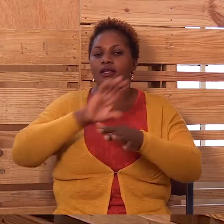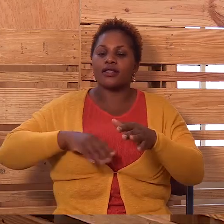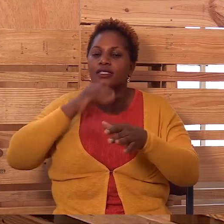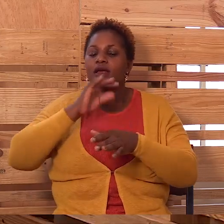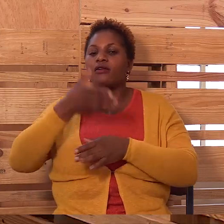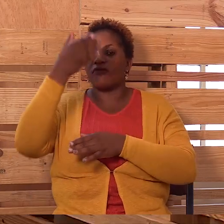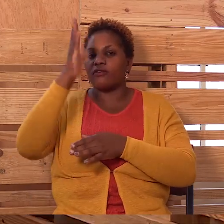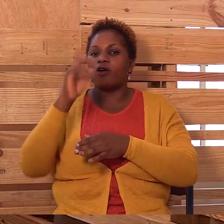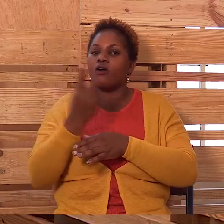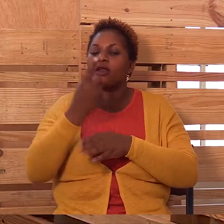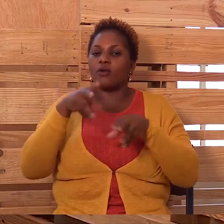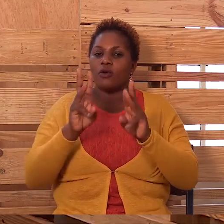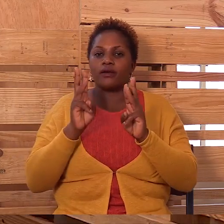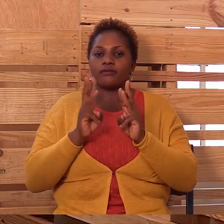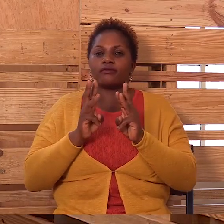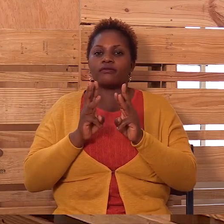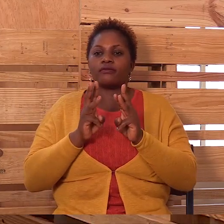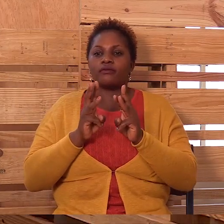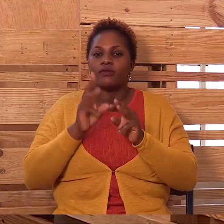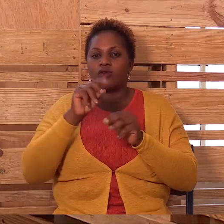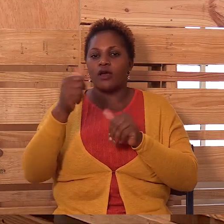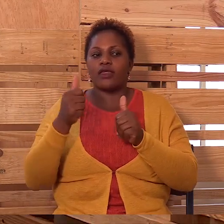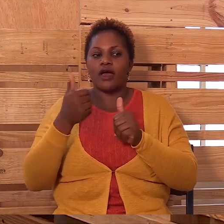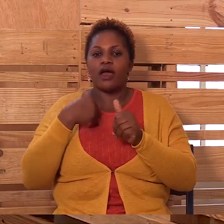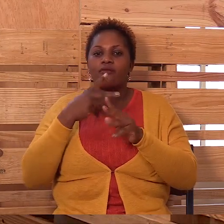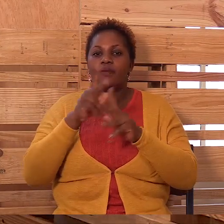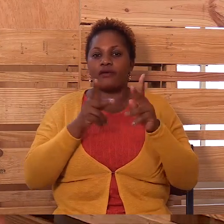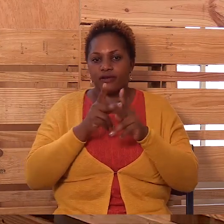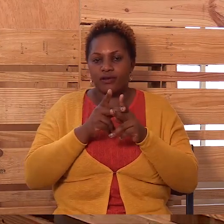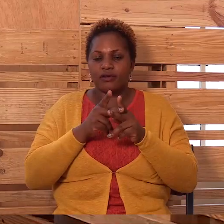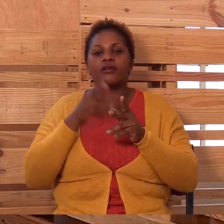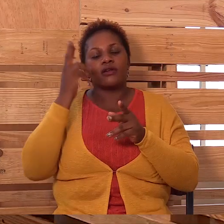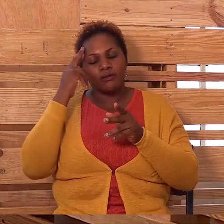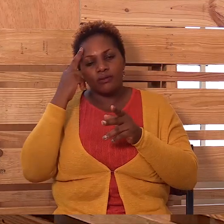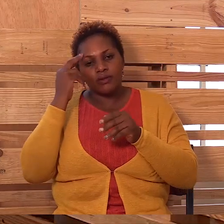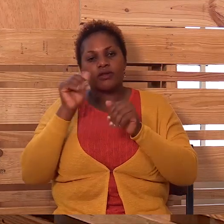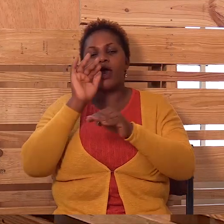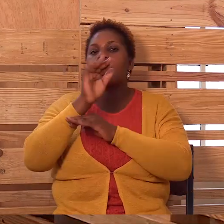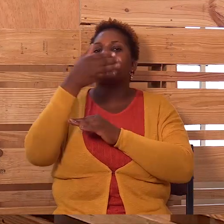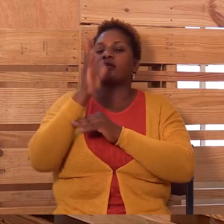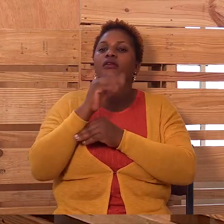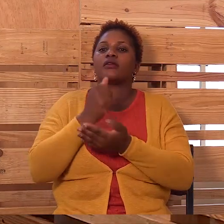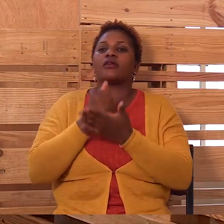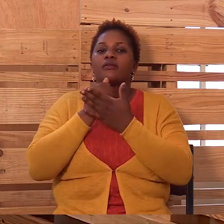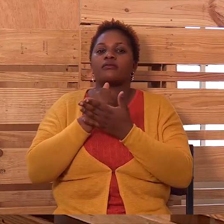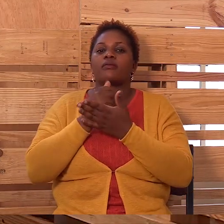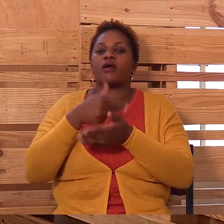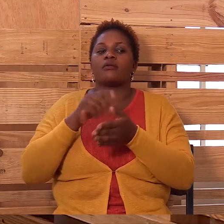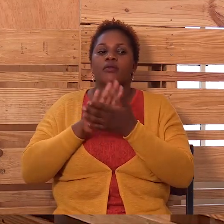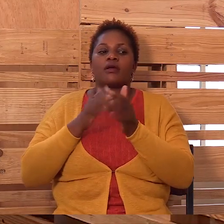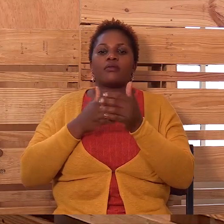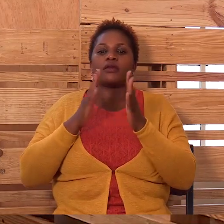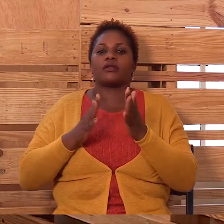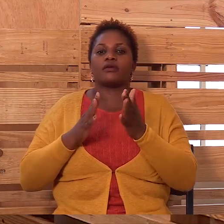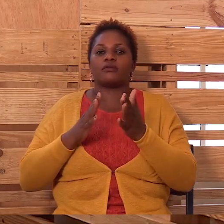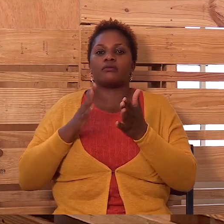the Son of God and he's the only way. Because no one else is perfect, remember, we can ask God to help us to